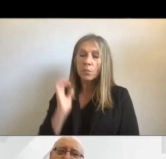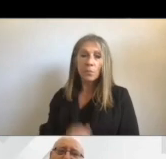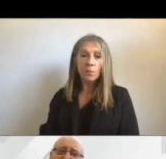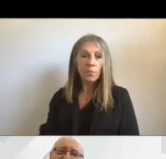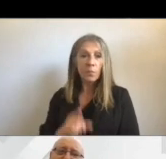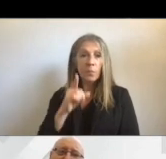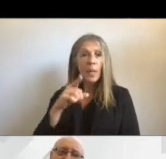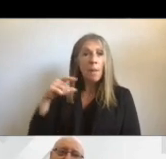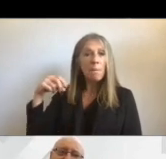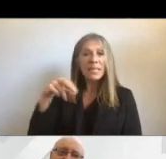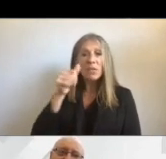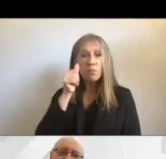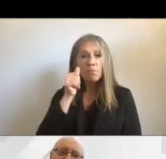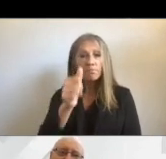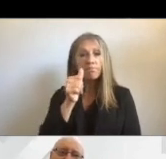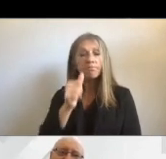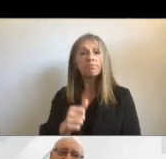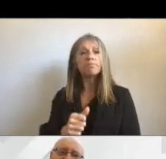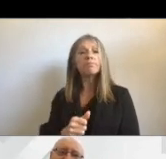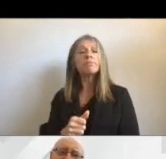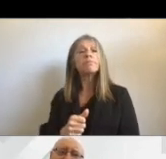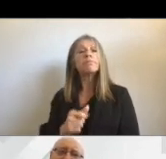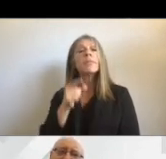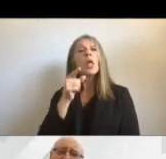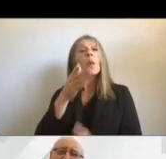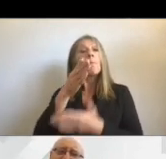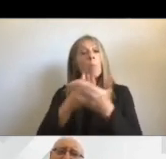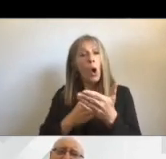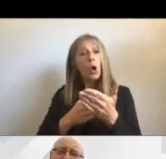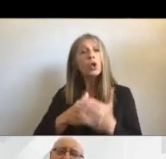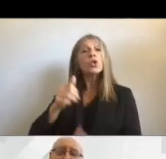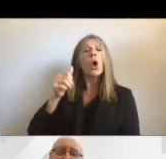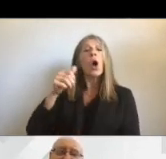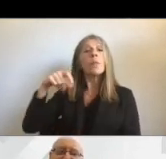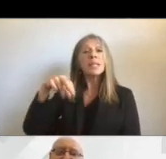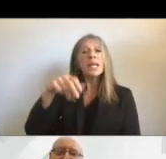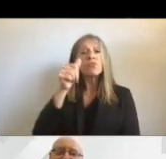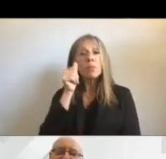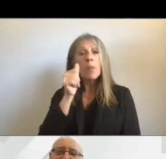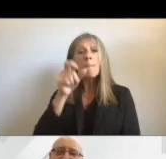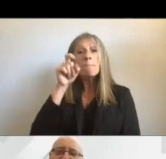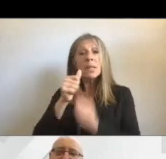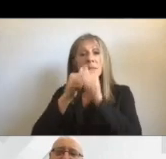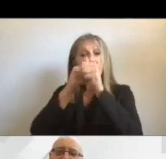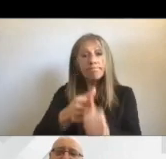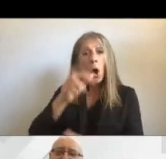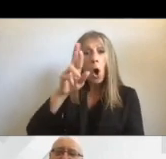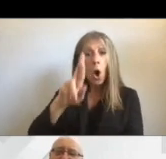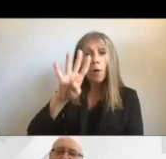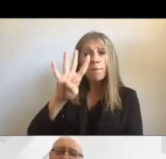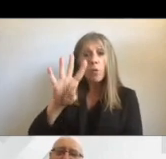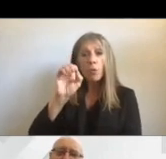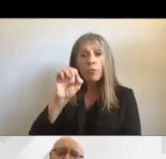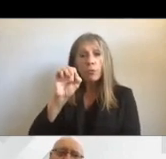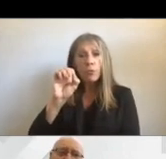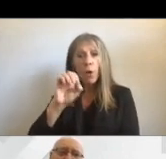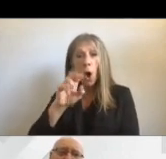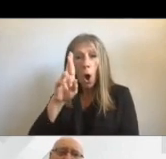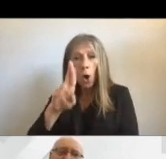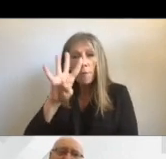pedestrian detection device is used to automatically adjust the pedestrian clearance time based on the pedestrian's actual clearance of the